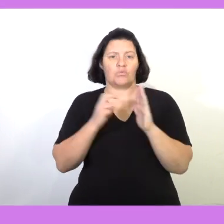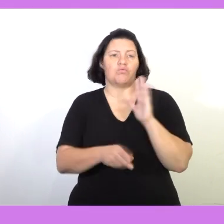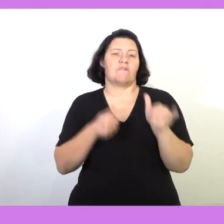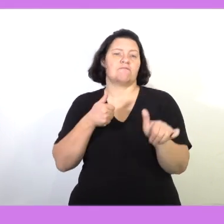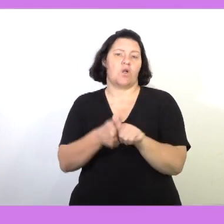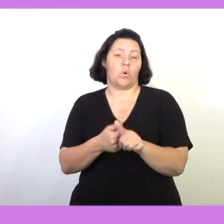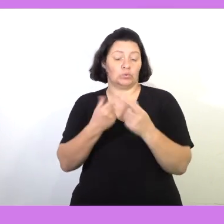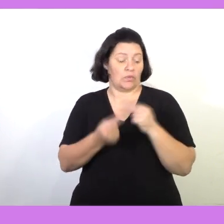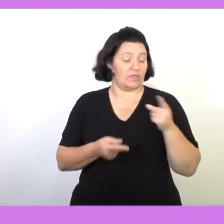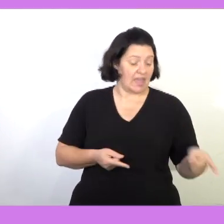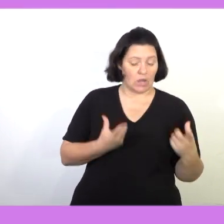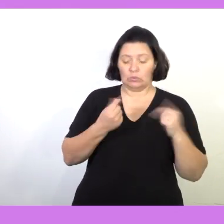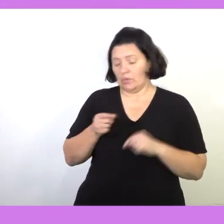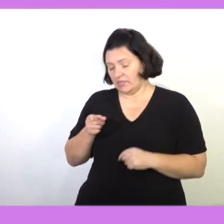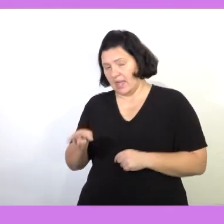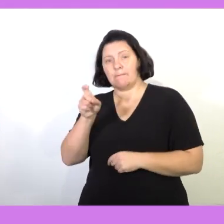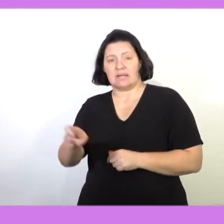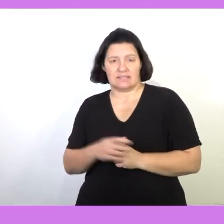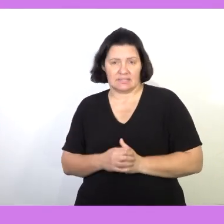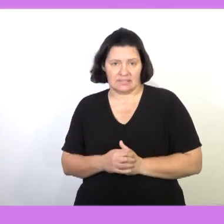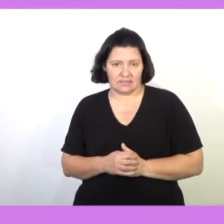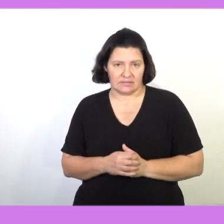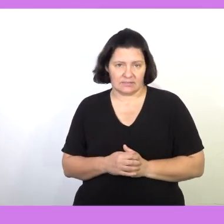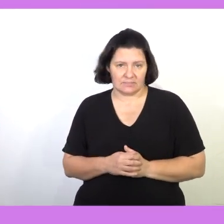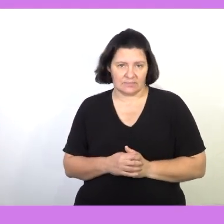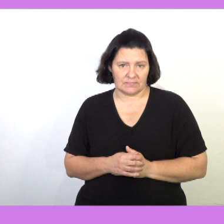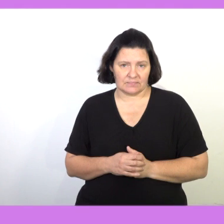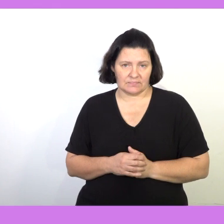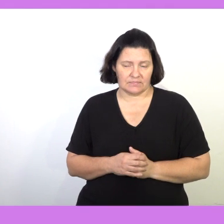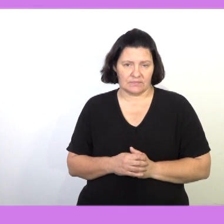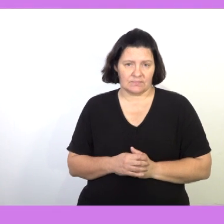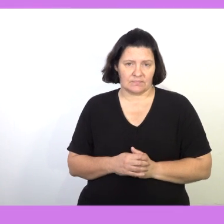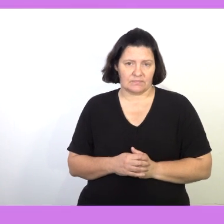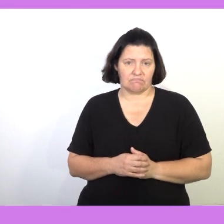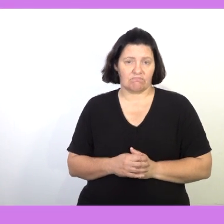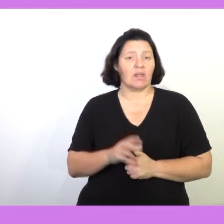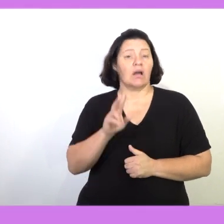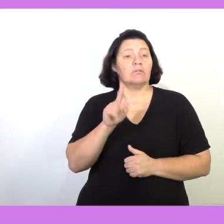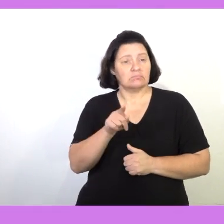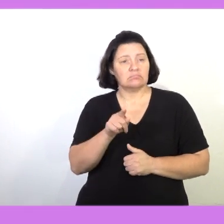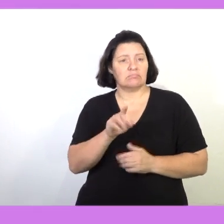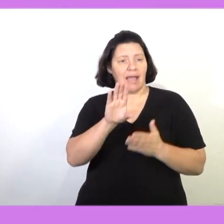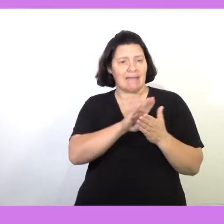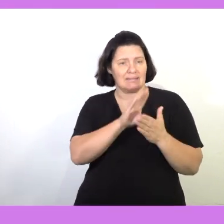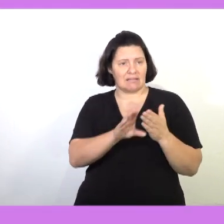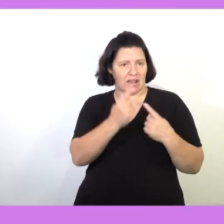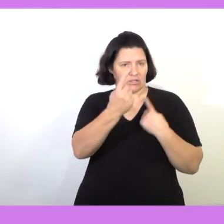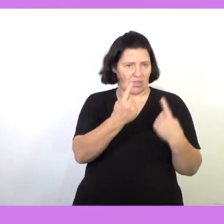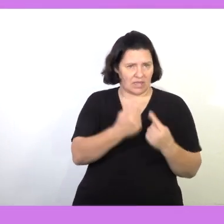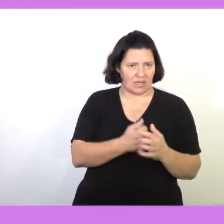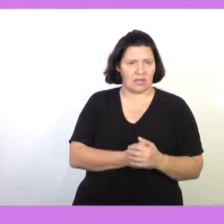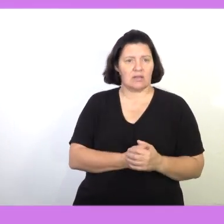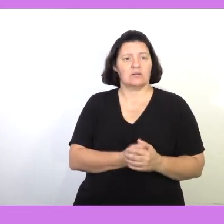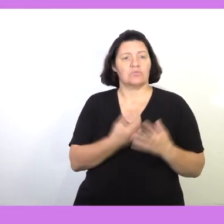says, what you do on the left-hand side, you also do on the right-hand side. These two, they're going to cancel one